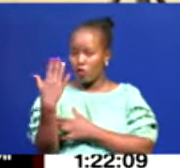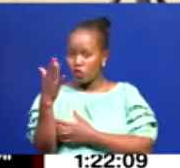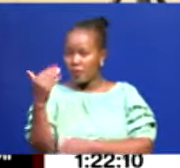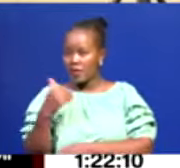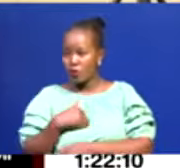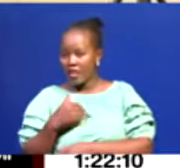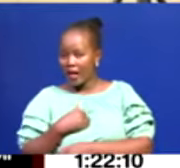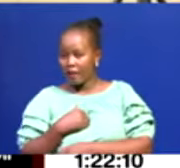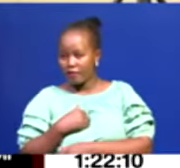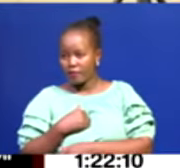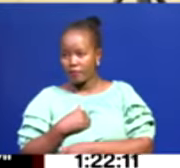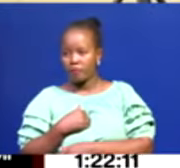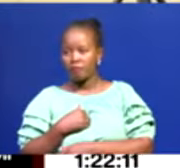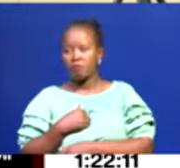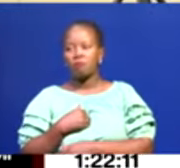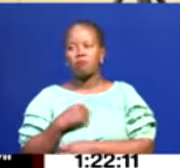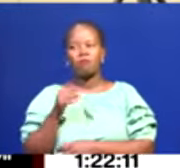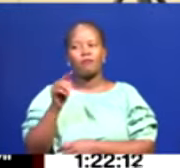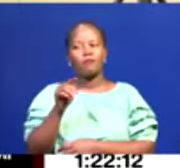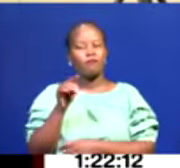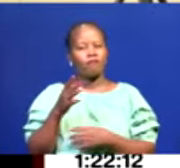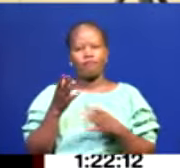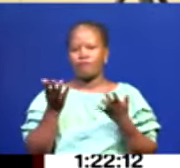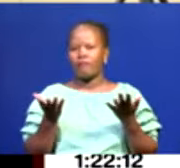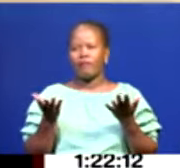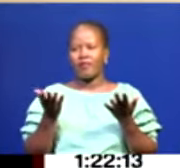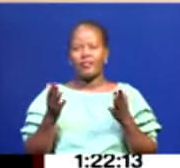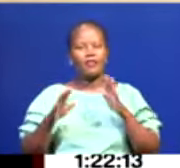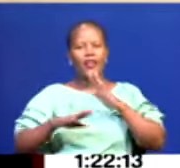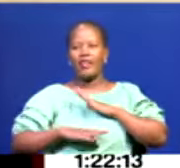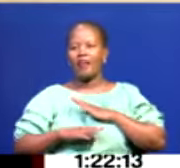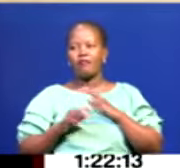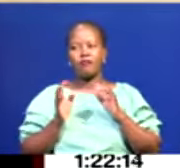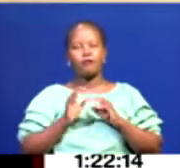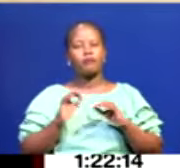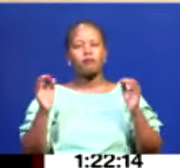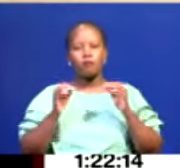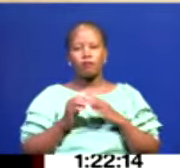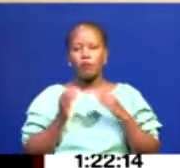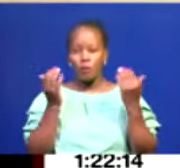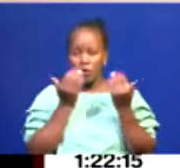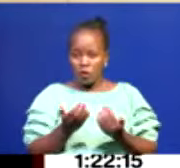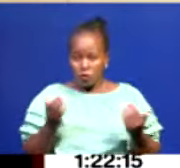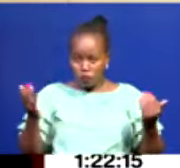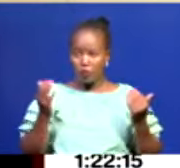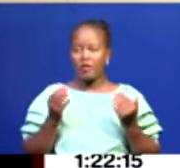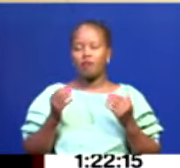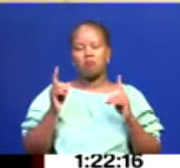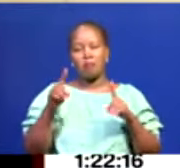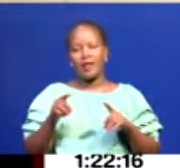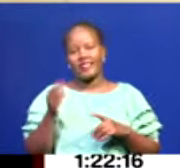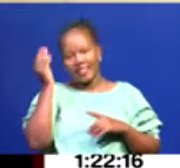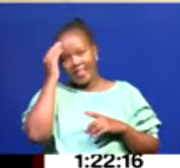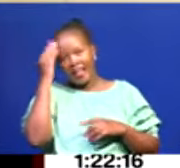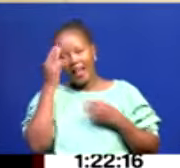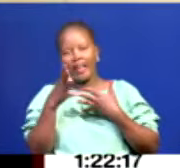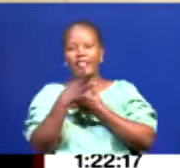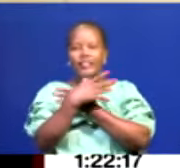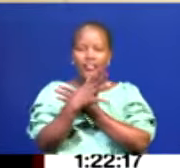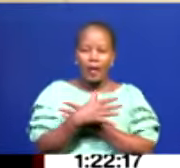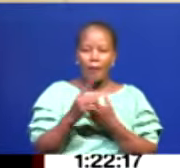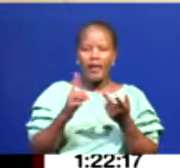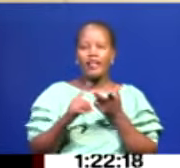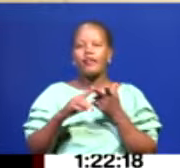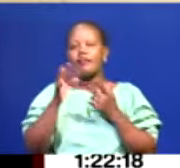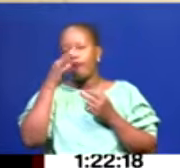are not enough. Our learners have to learn French, German and other foreign languages so